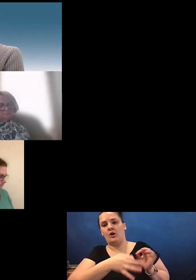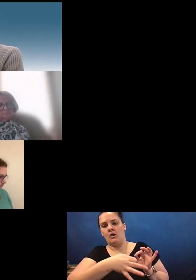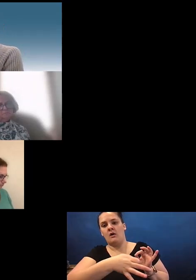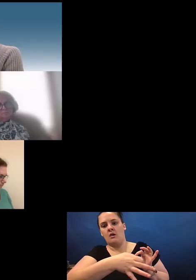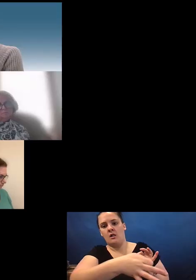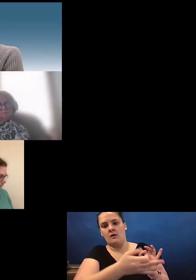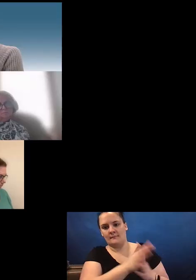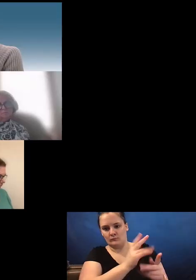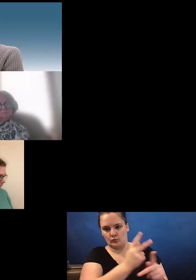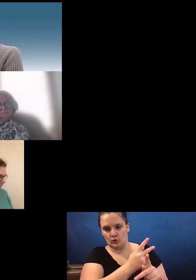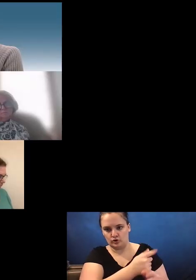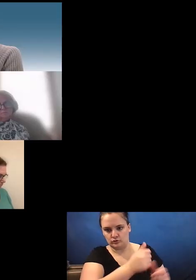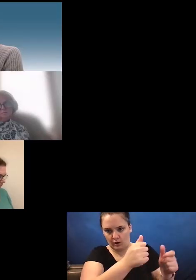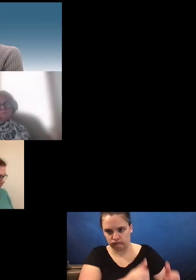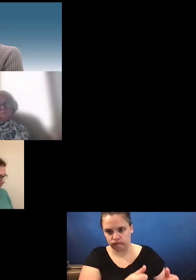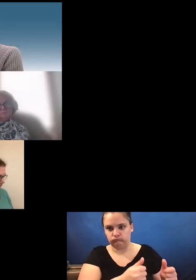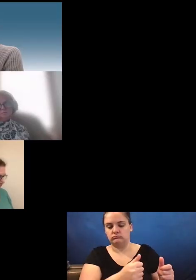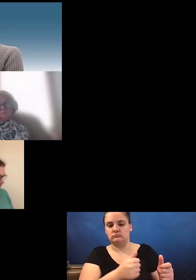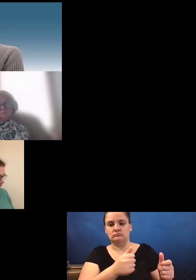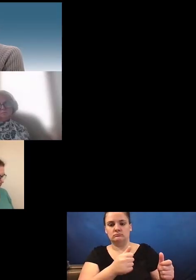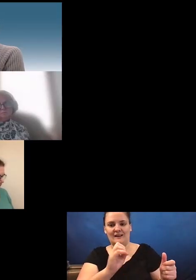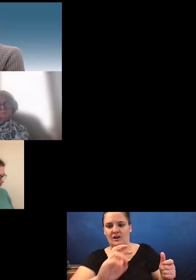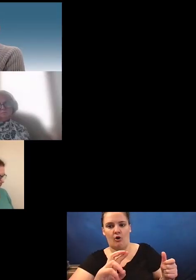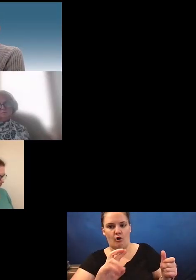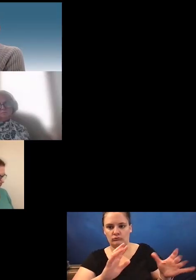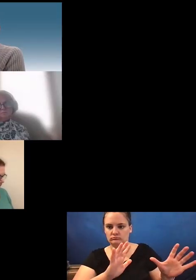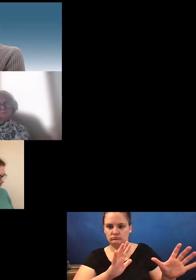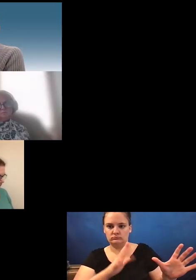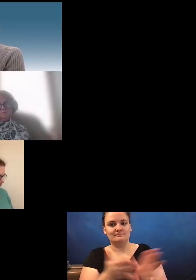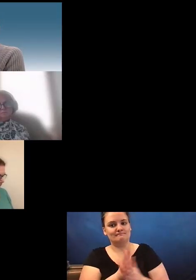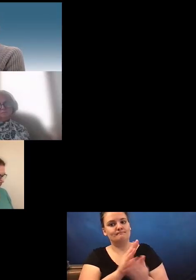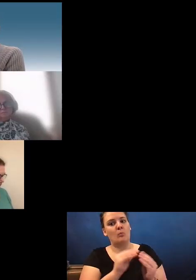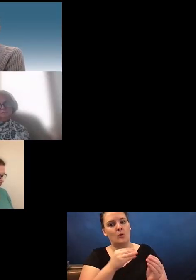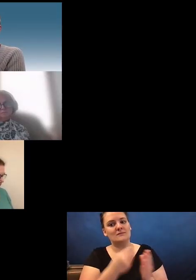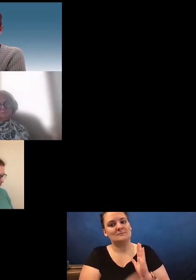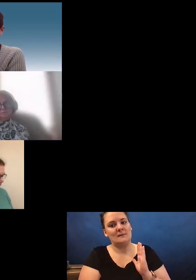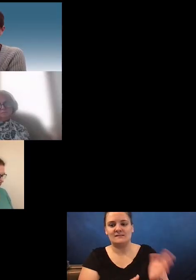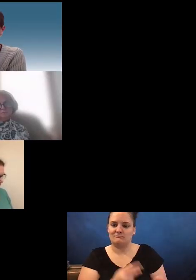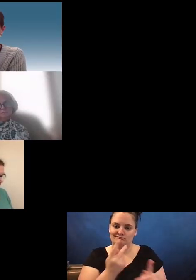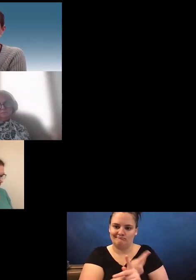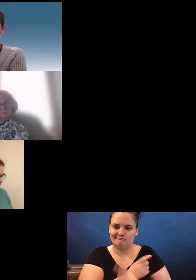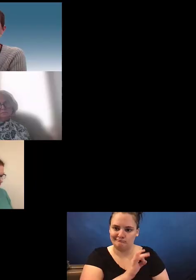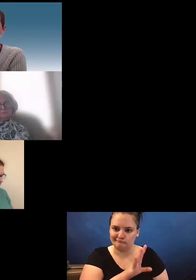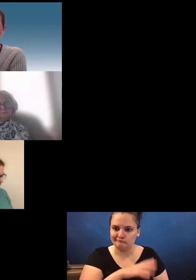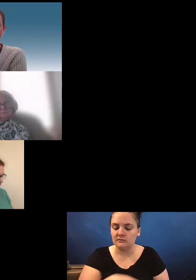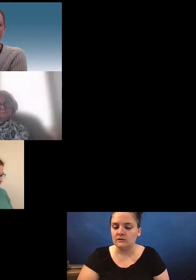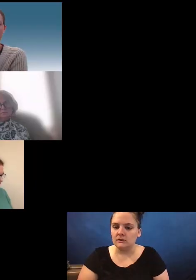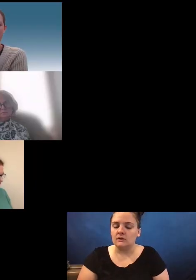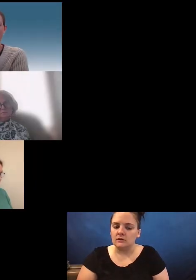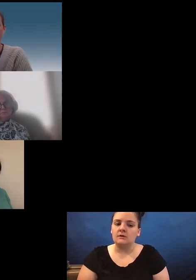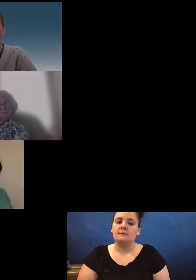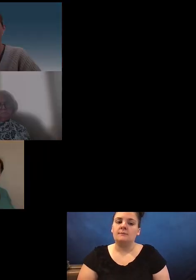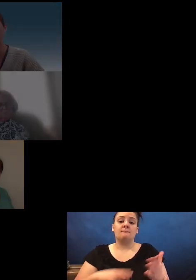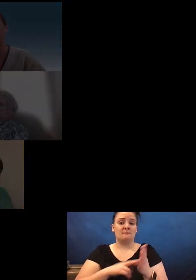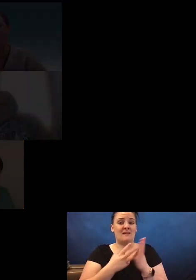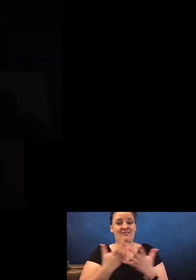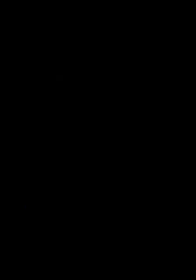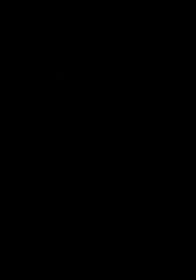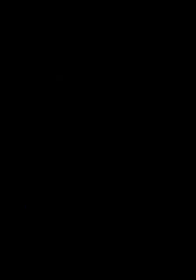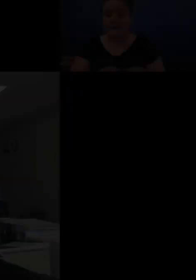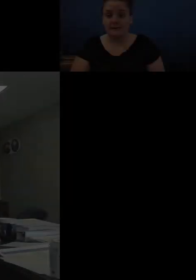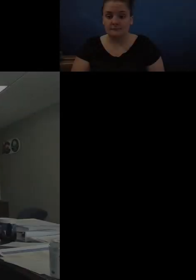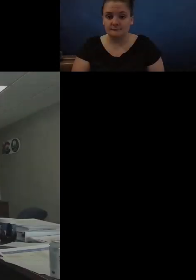care later on when they end up in the ER. So lots of hard conversations to have and lots of work that needs to be done in that